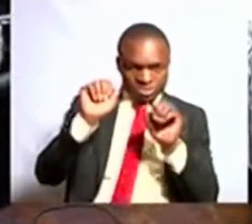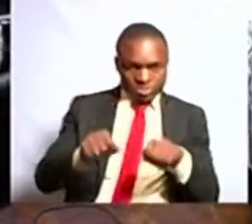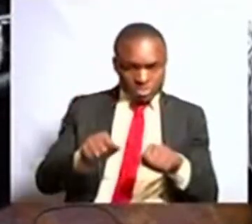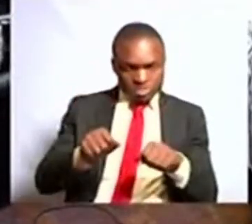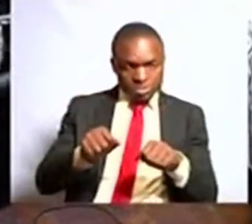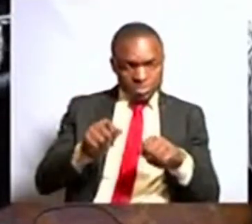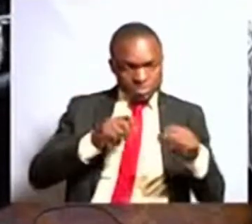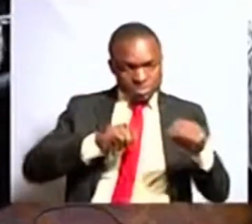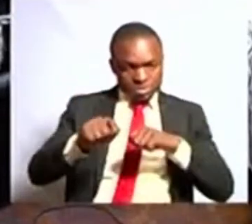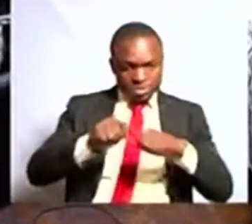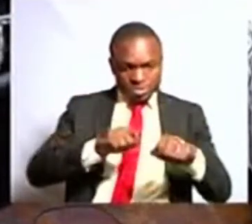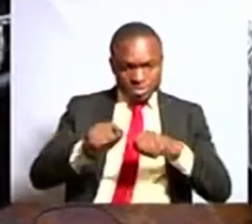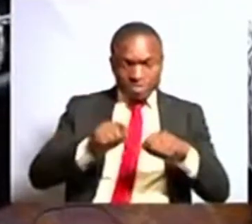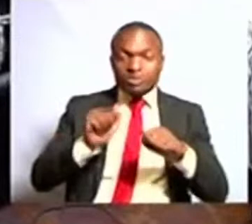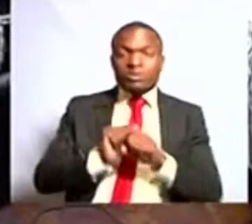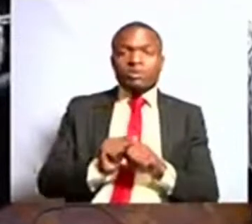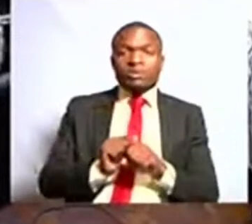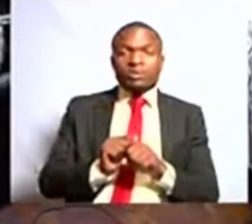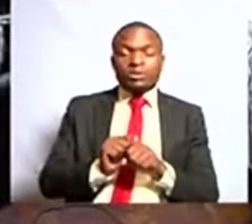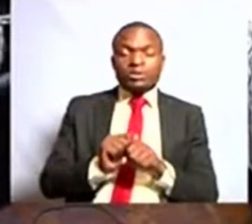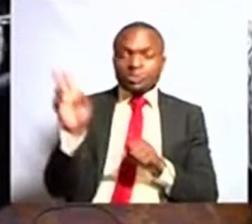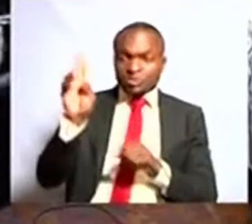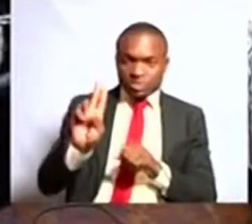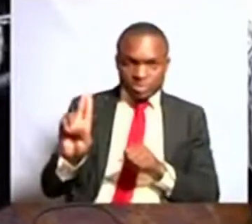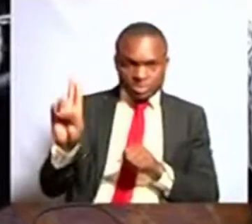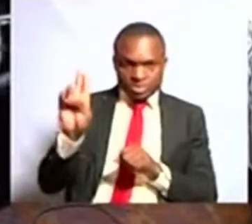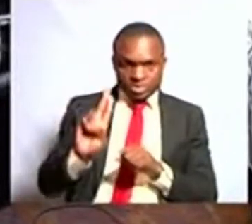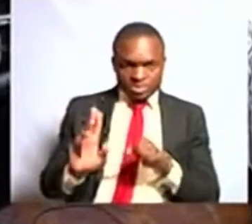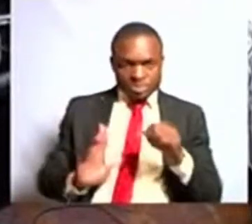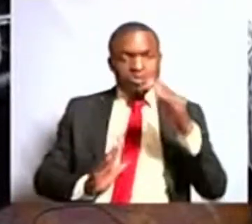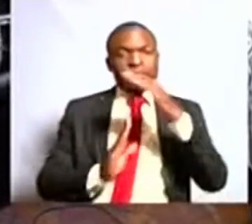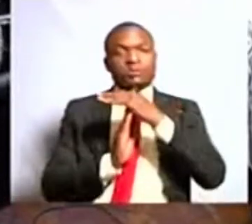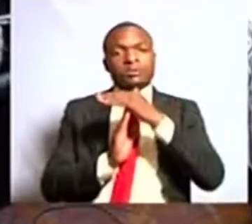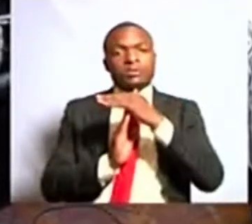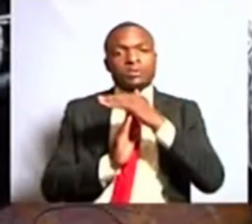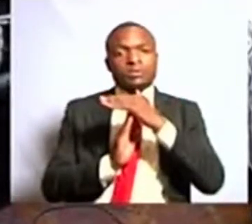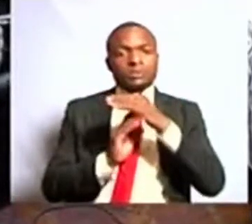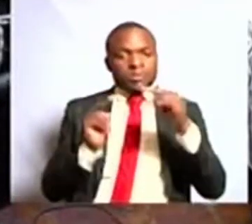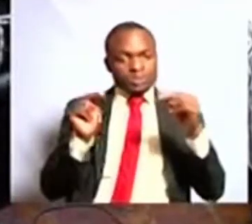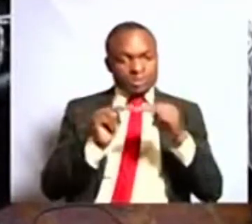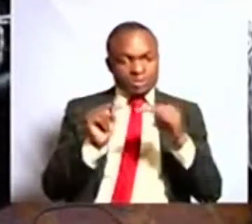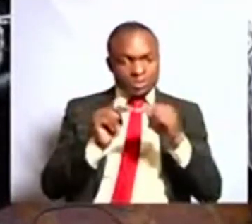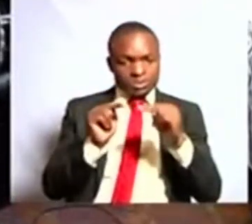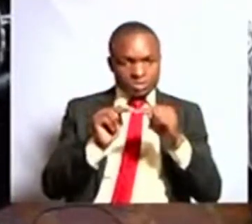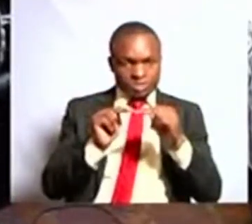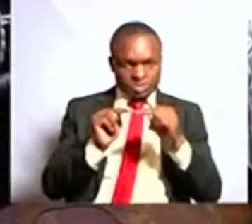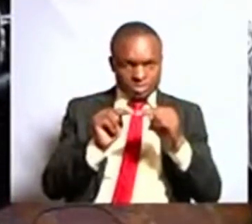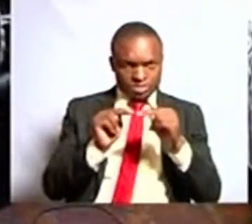handle them concurrent with irregular use of limited bidding procurement method.